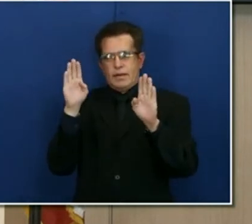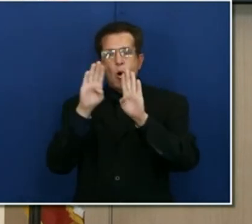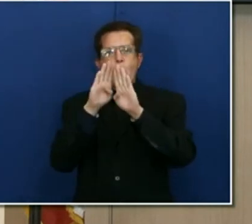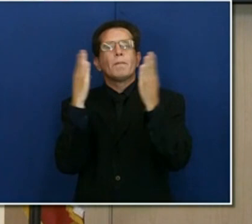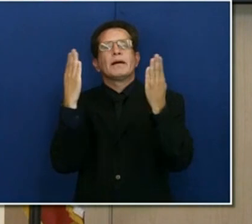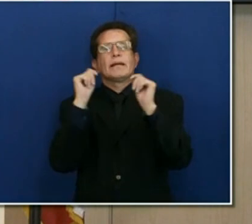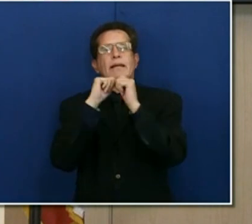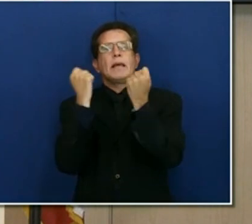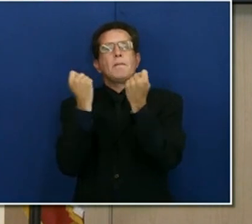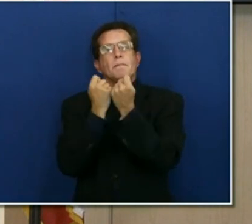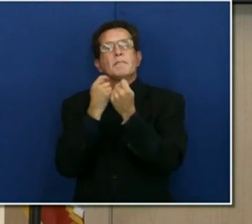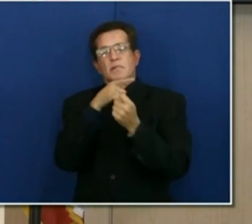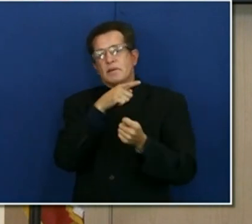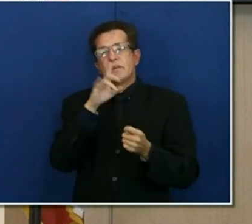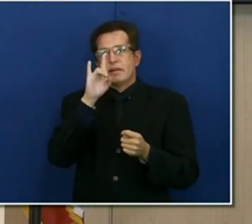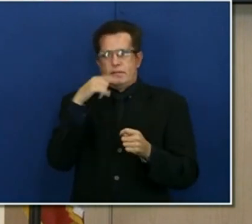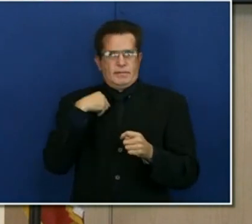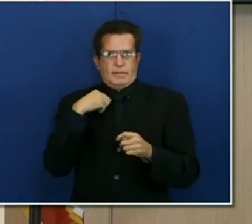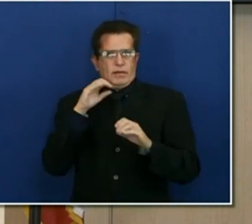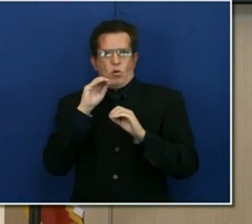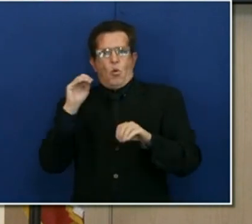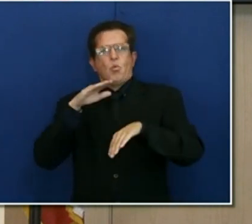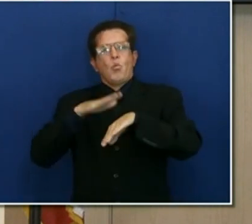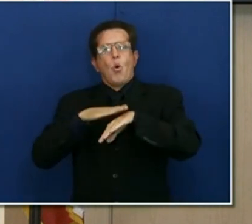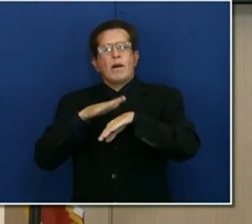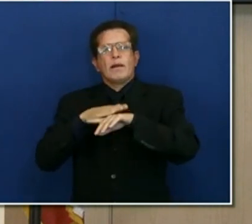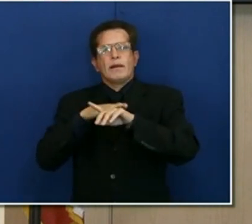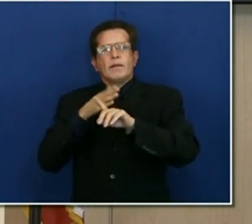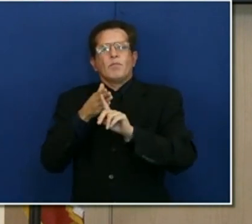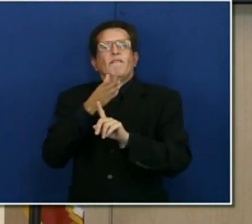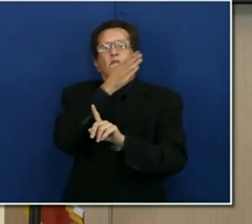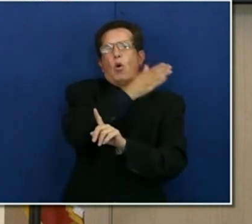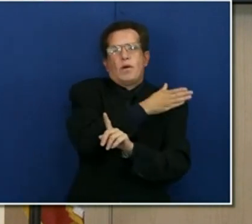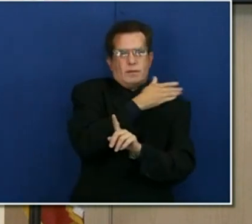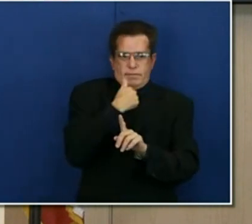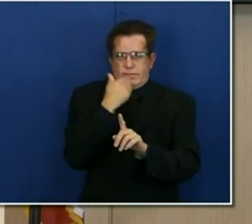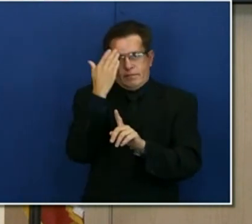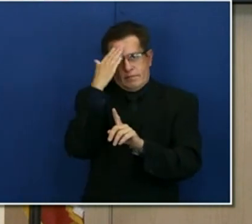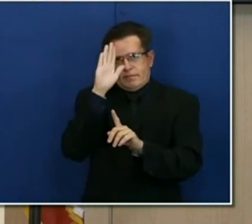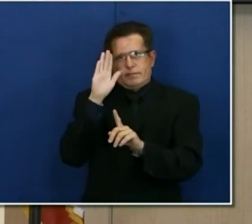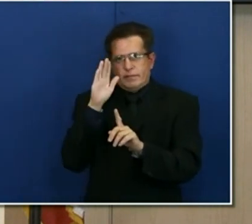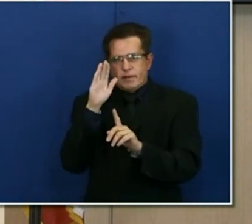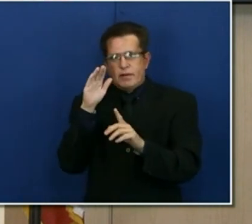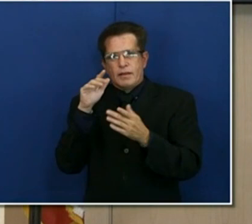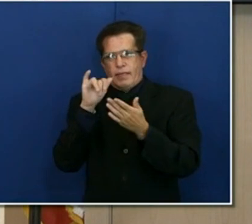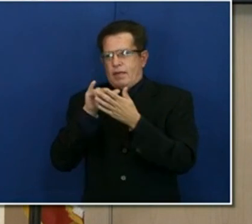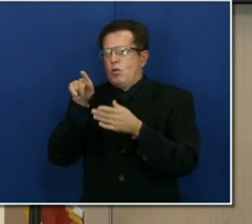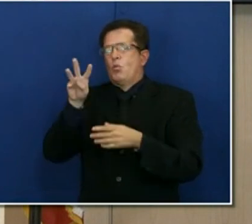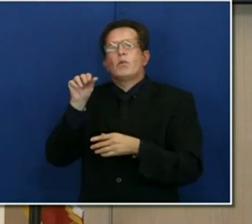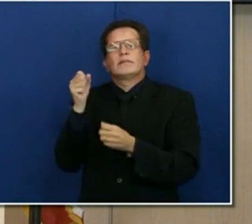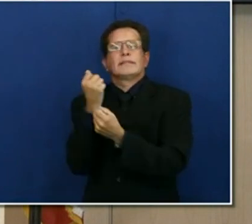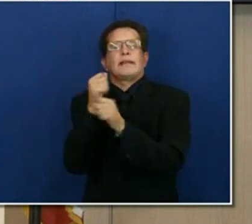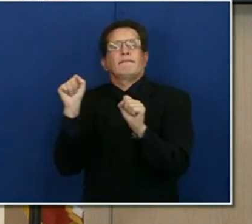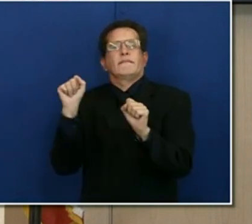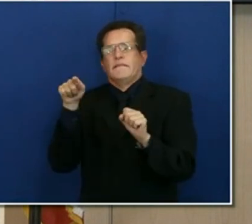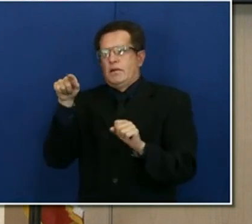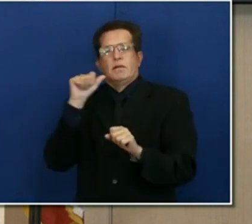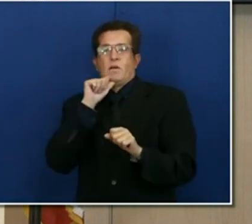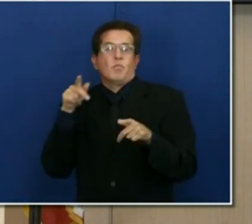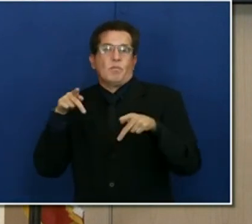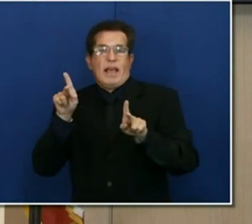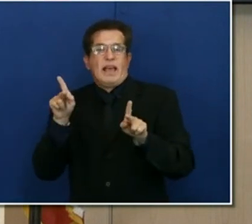things when given early warning. In this case, we didn't get any early warning on this to be able to shape the environment, make sure that it was a safe activity and a permissible